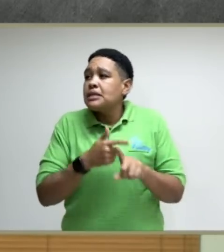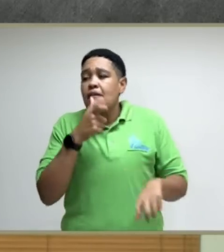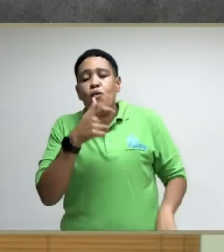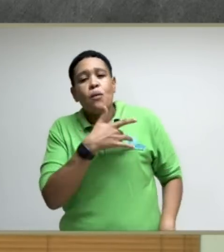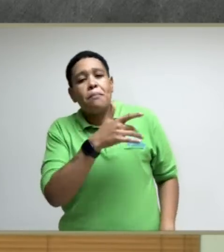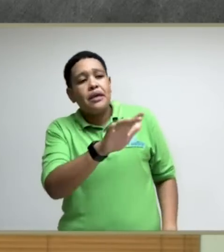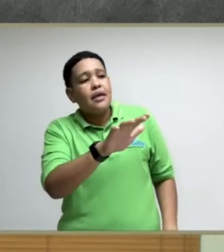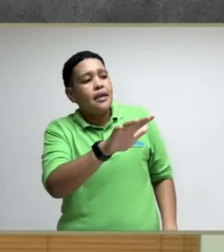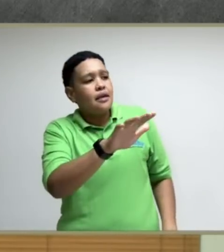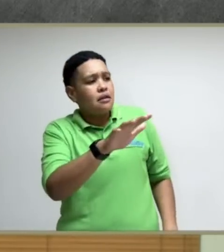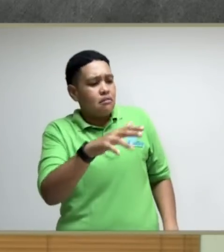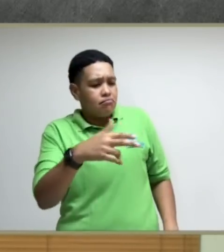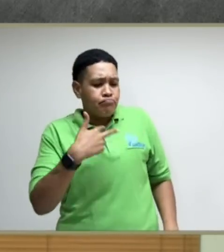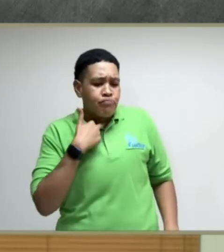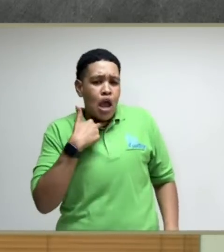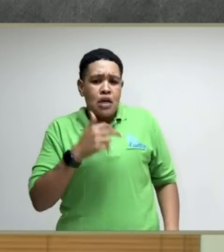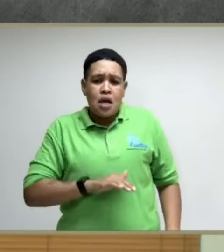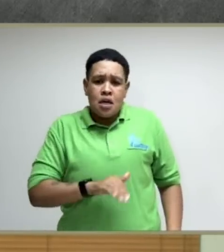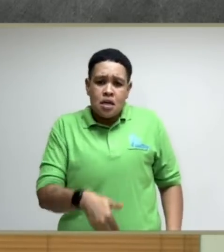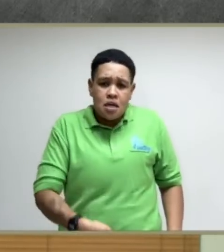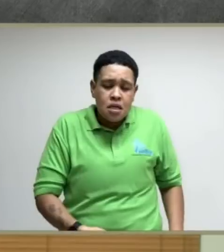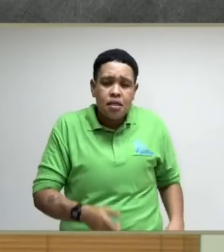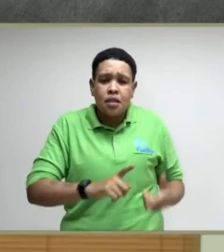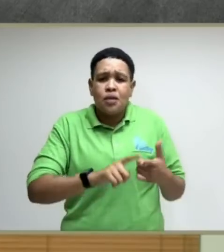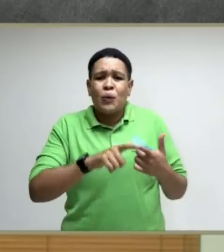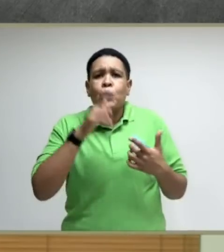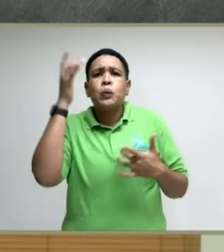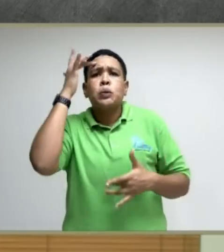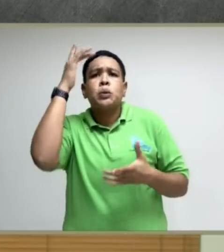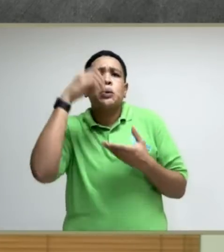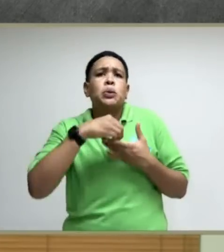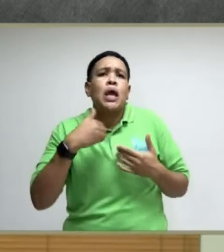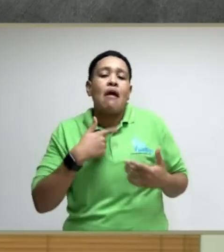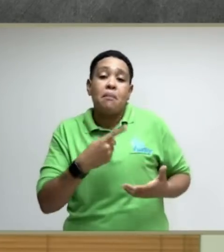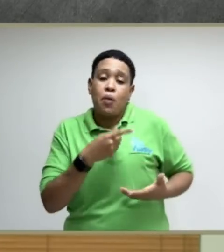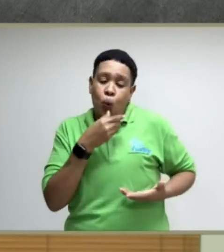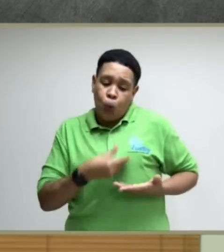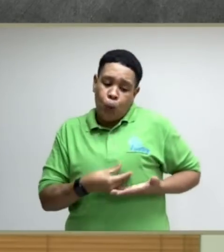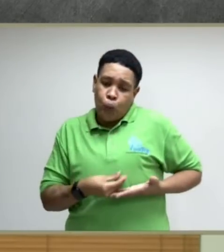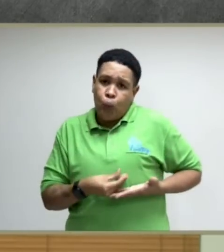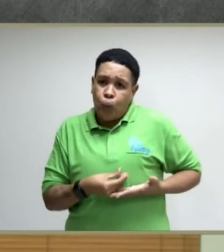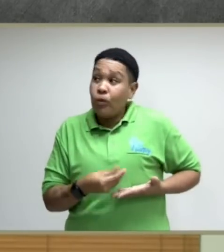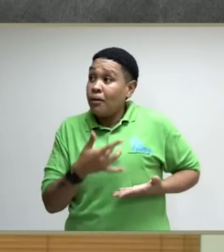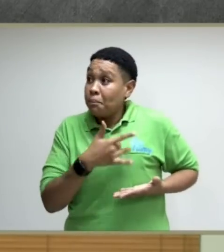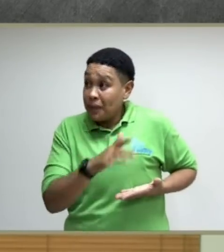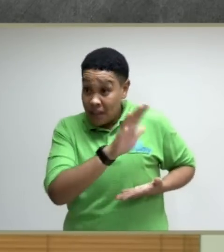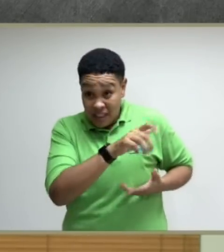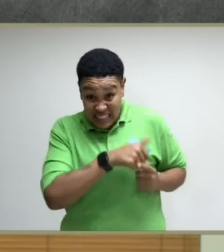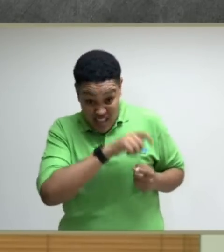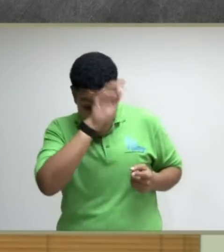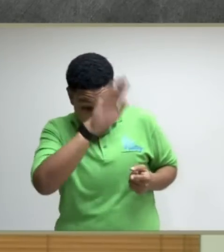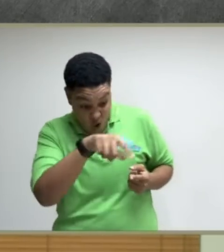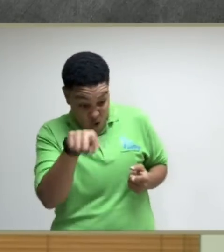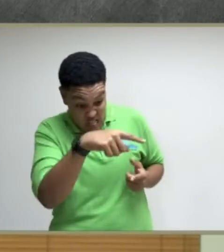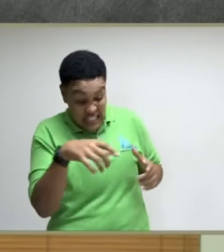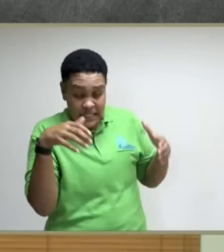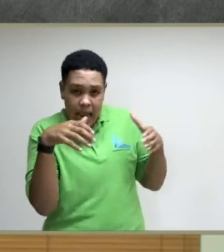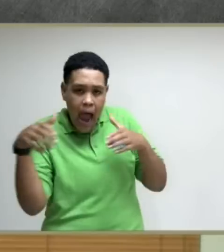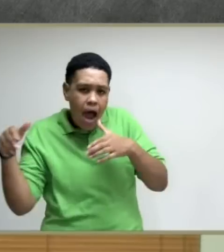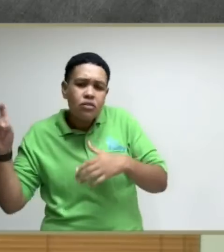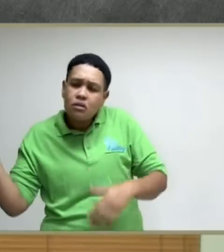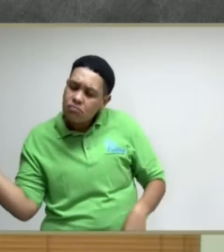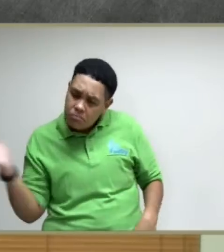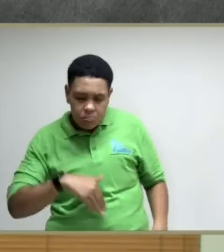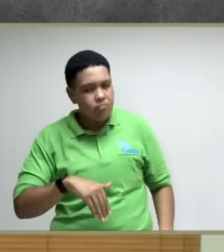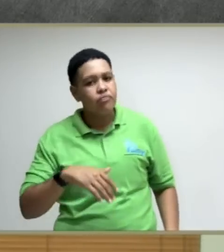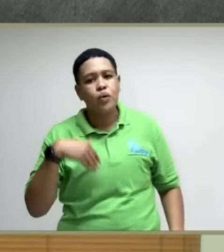immunocompromised, pregnant persons, persons that are breastfeeding. All these categories need to